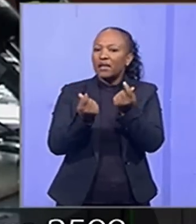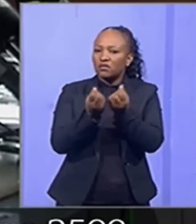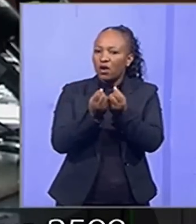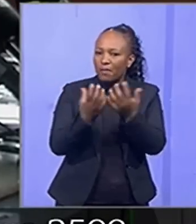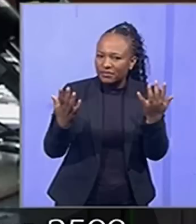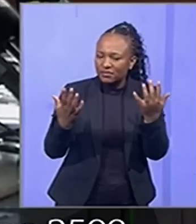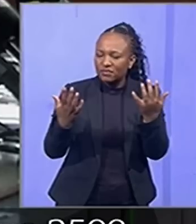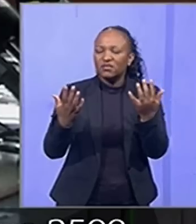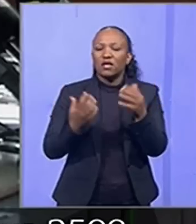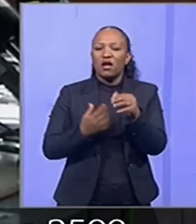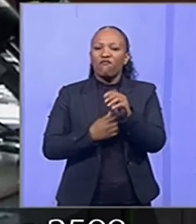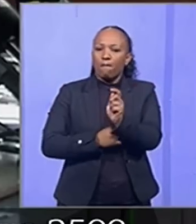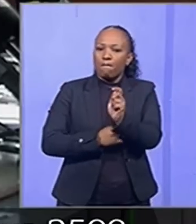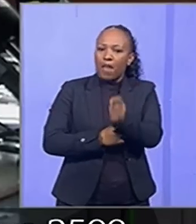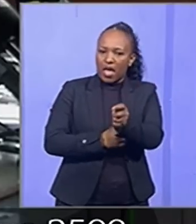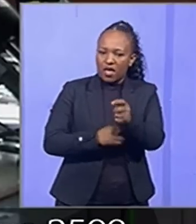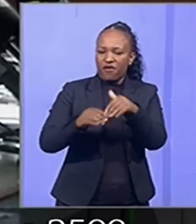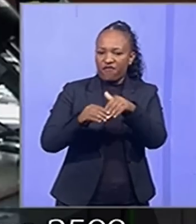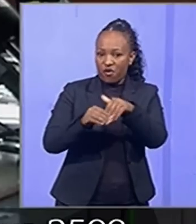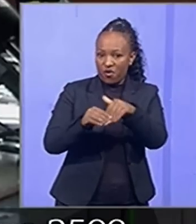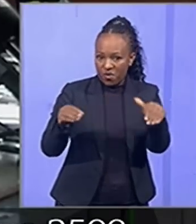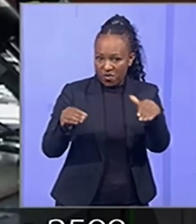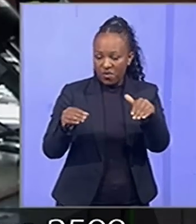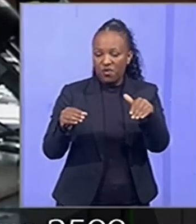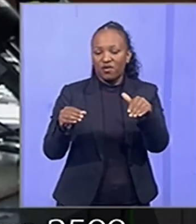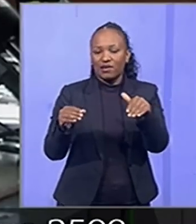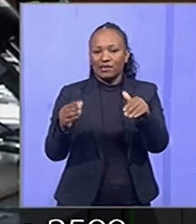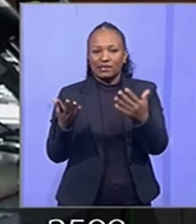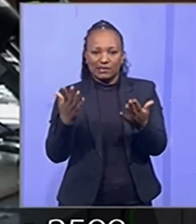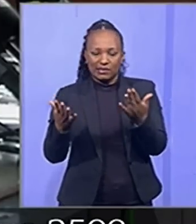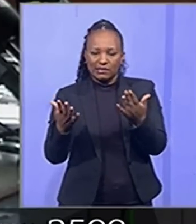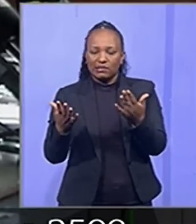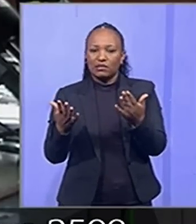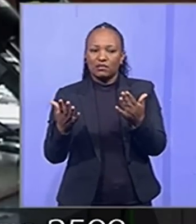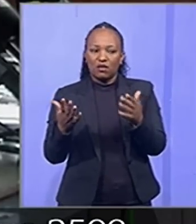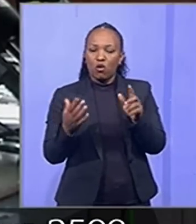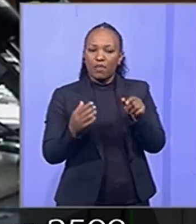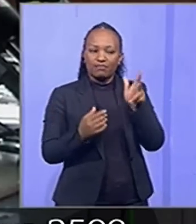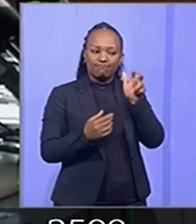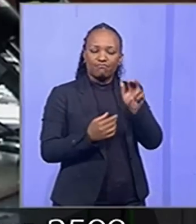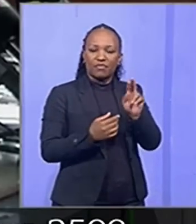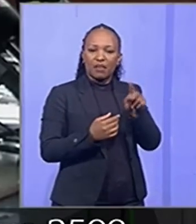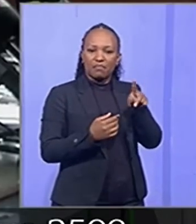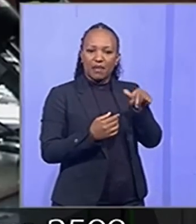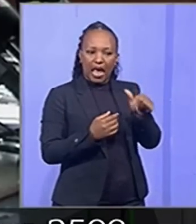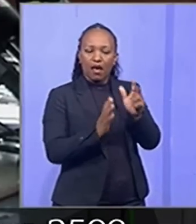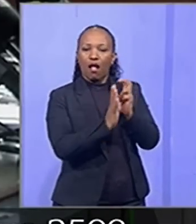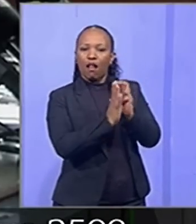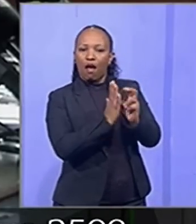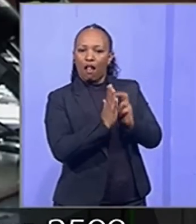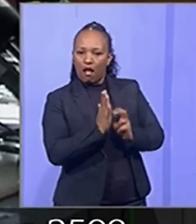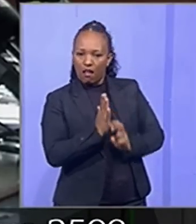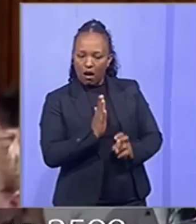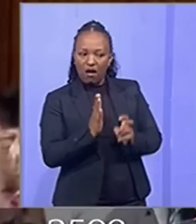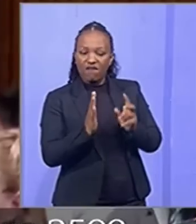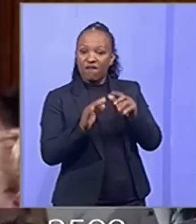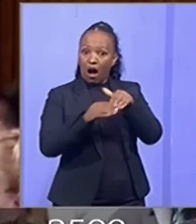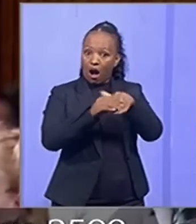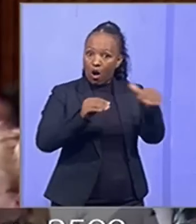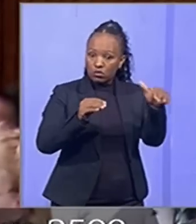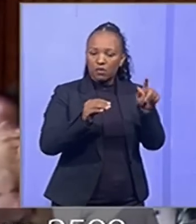bail conditions. So can I just hear from the state the bail conditions that you would like to